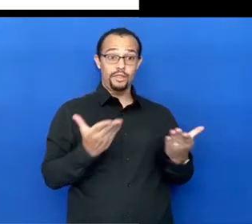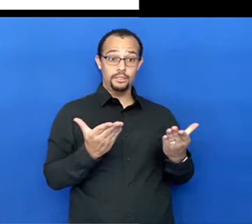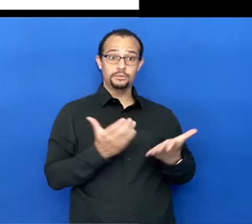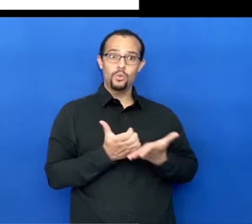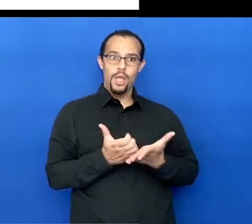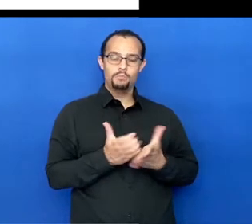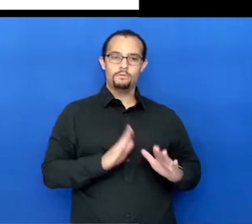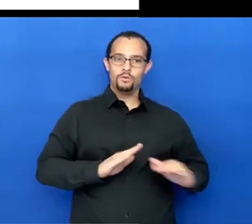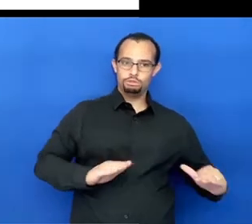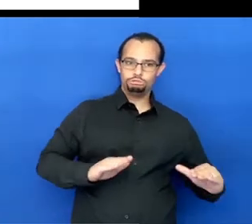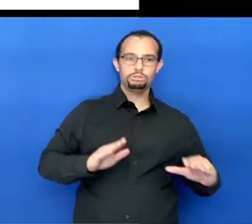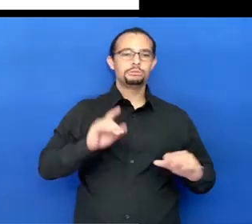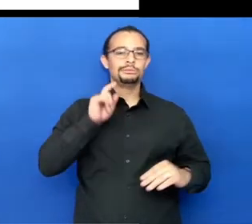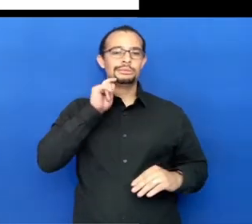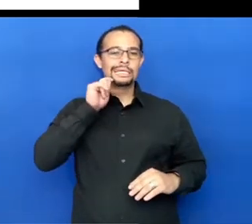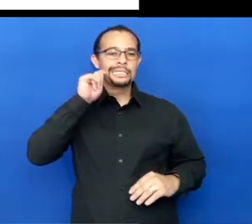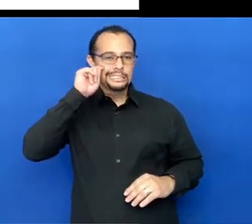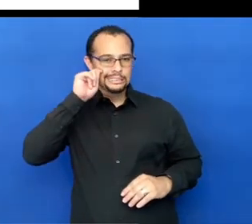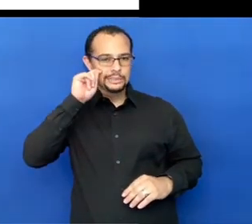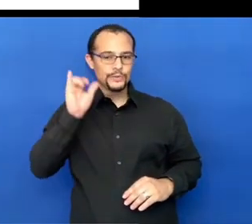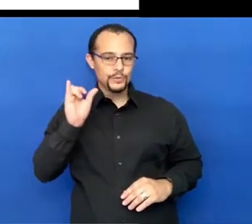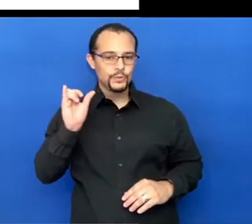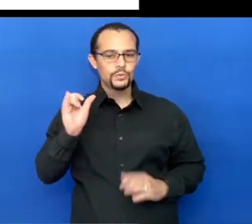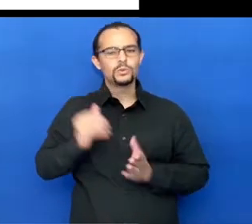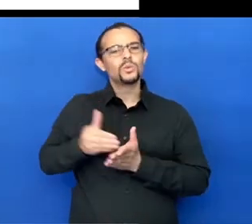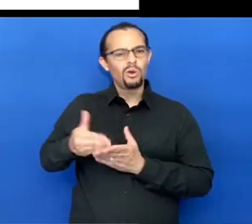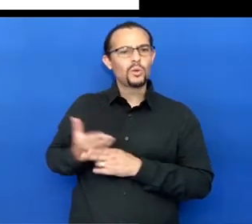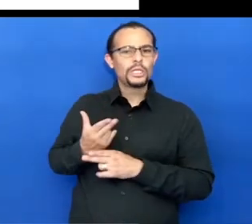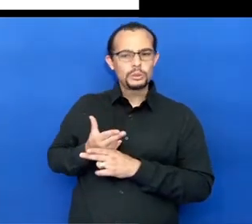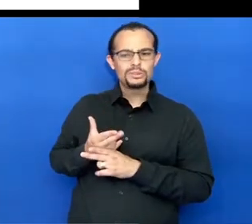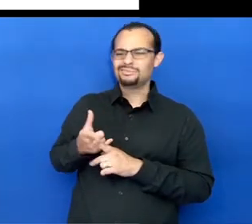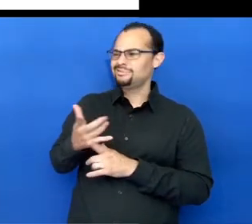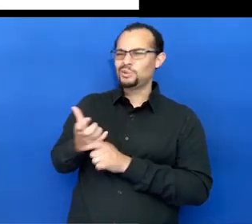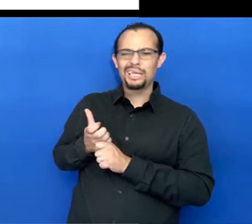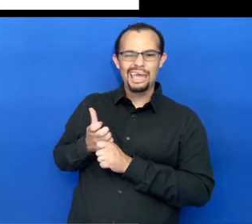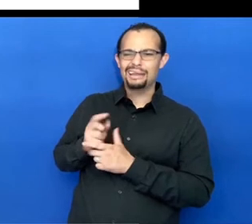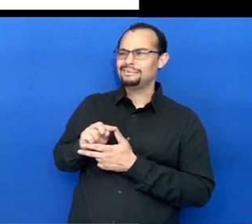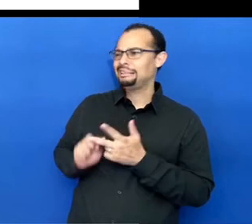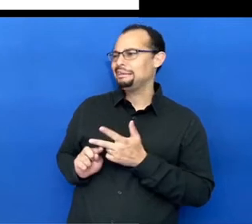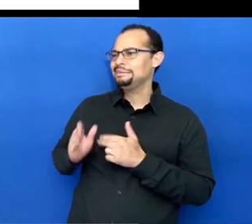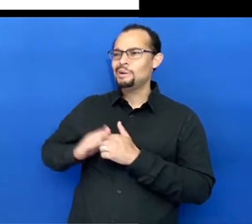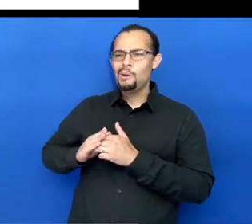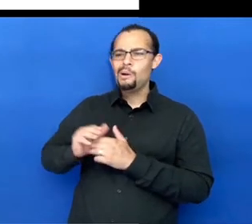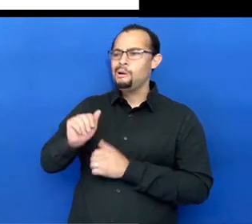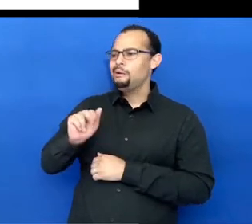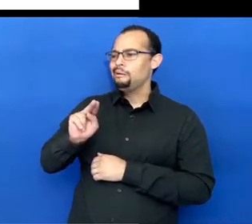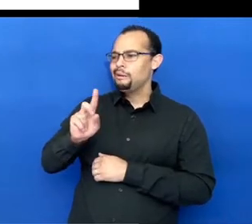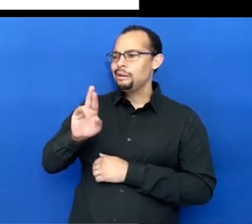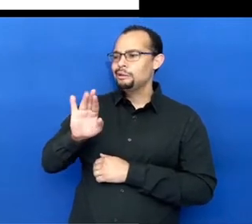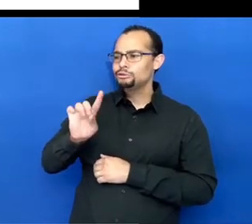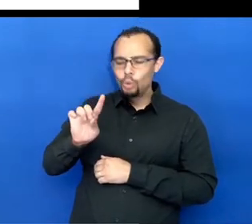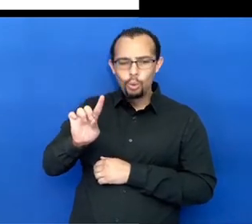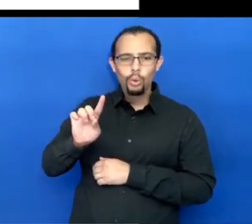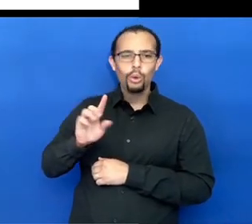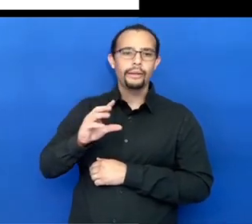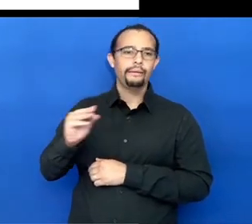and affirmations for children as well as teens. So we all can access a few of these as well. And again, it's